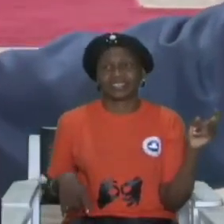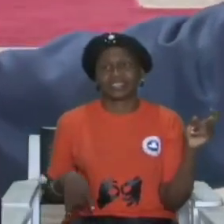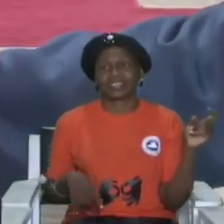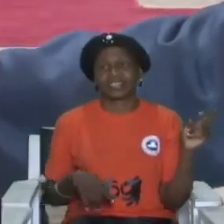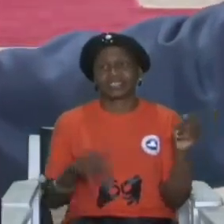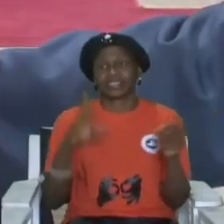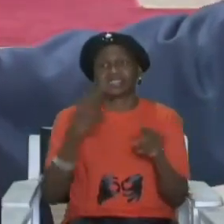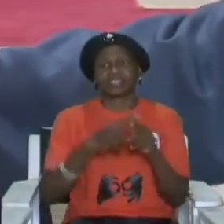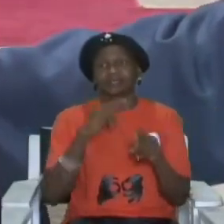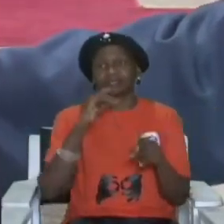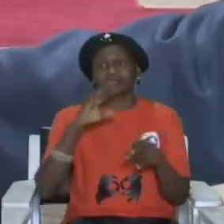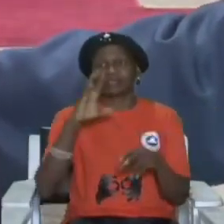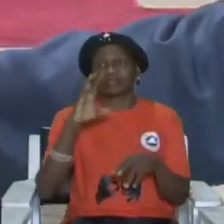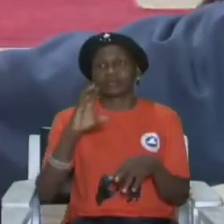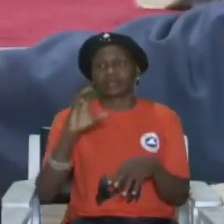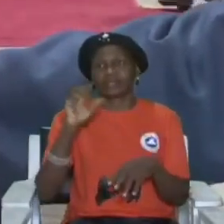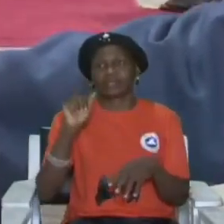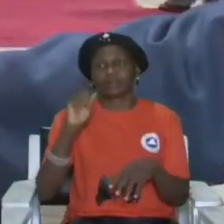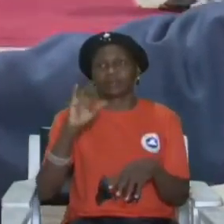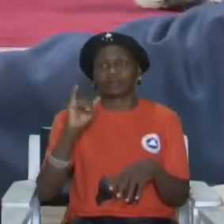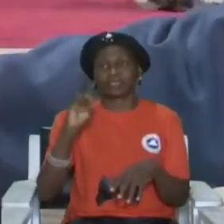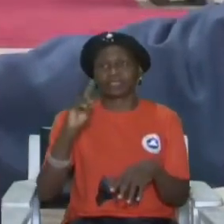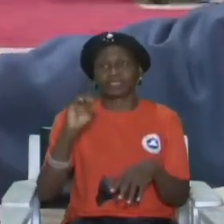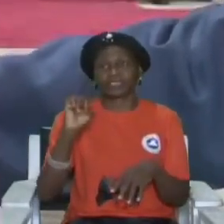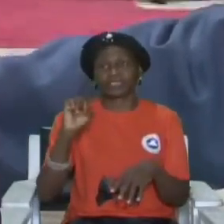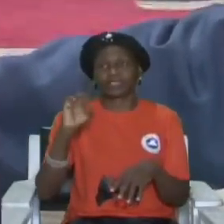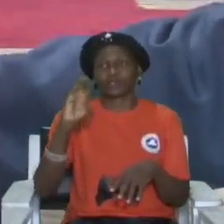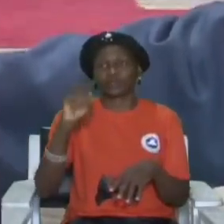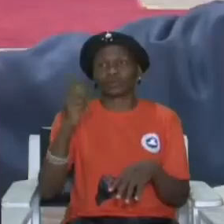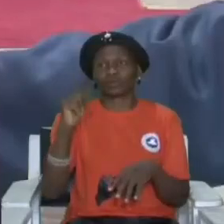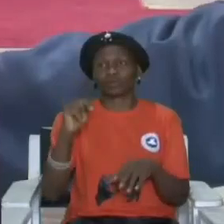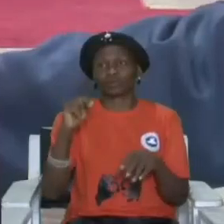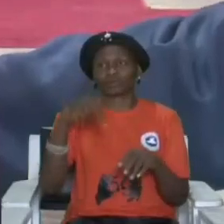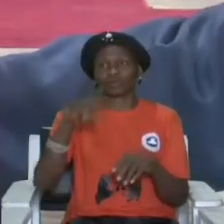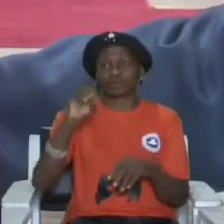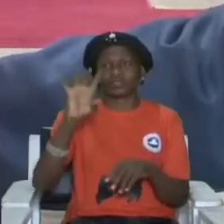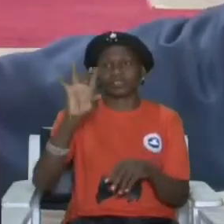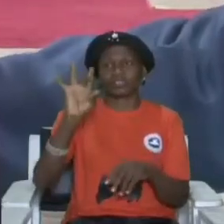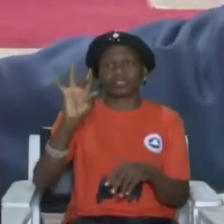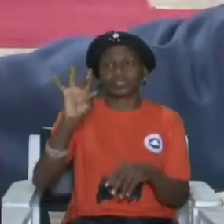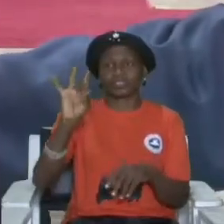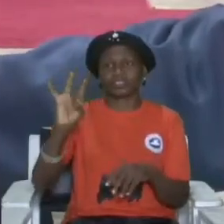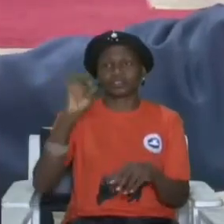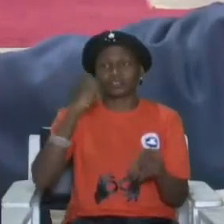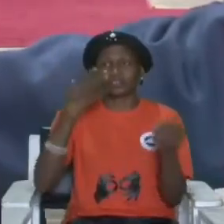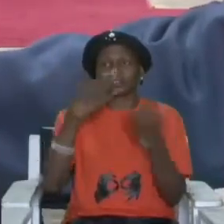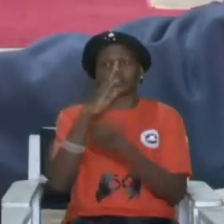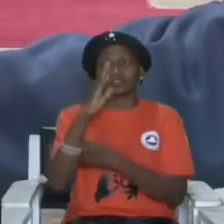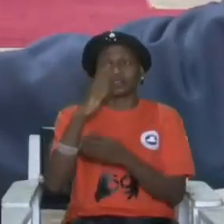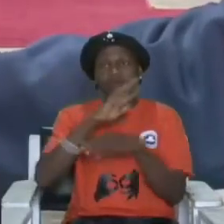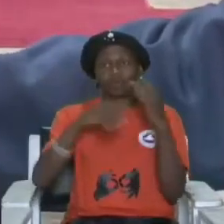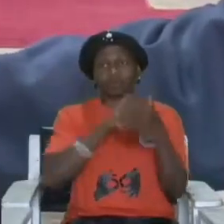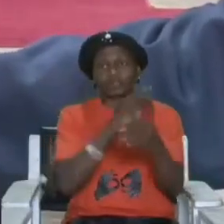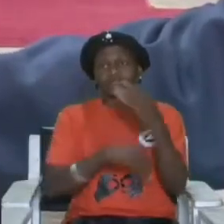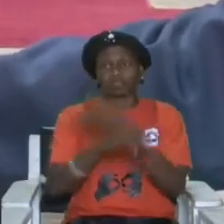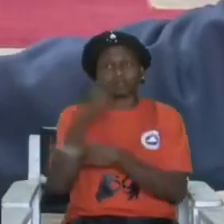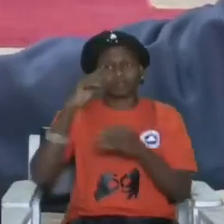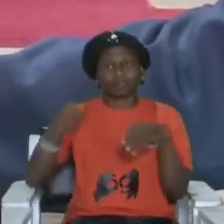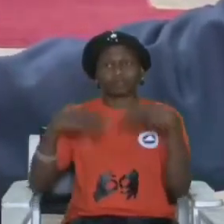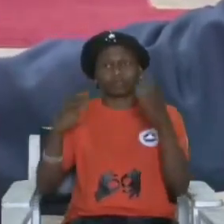My name is Ogunwobi Abosede from Ogun Province 8. I want to give thanks to the Almighty God for granting